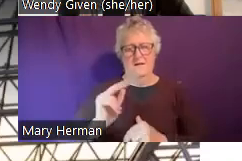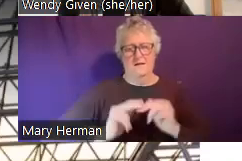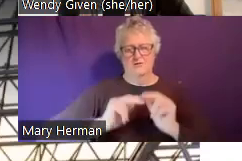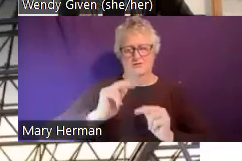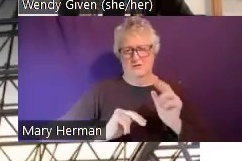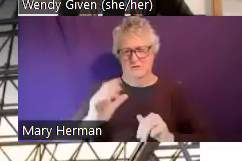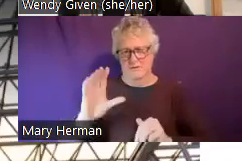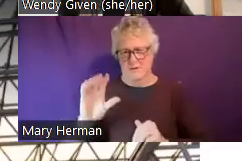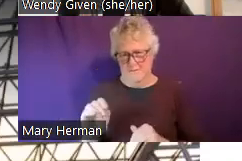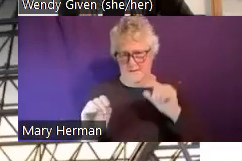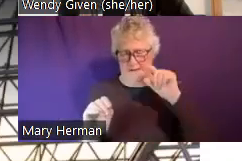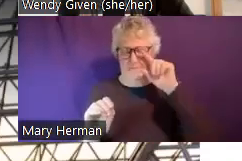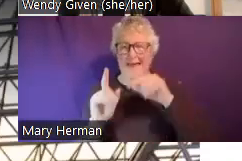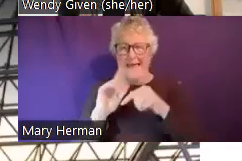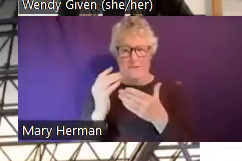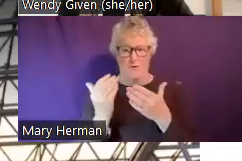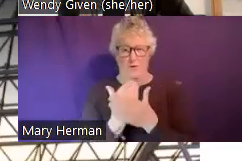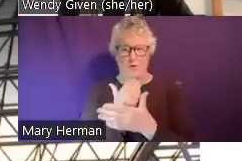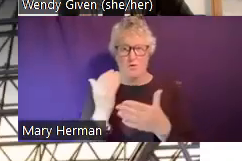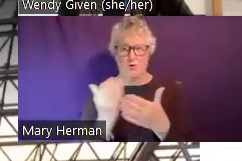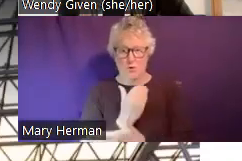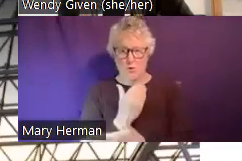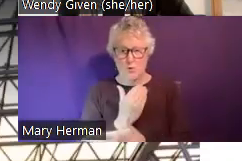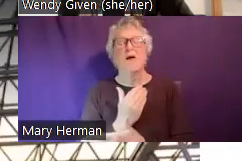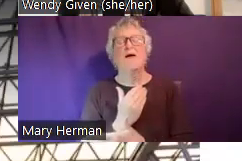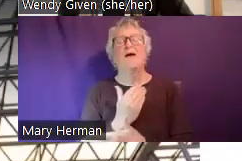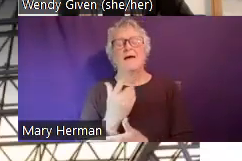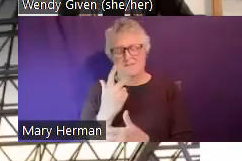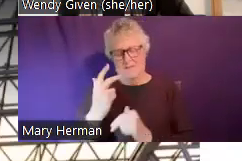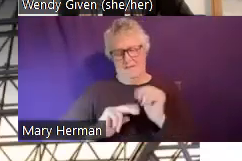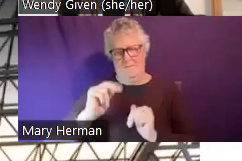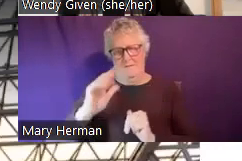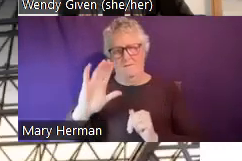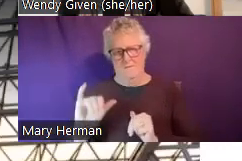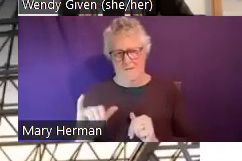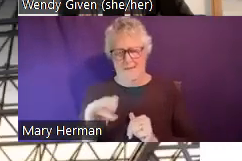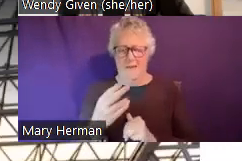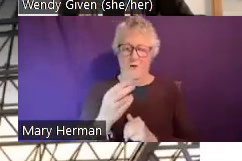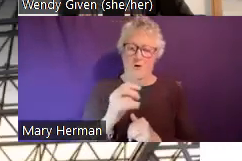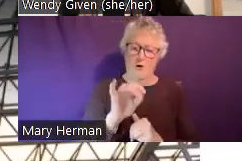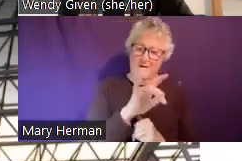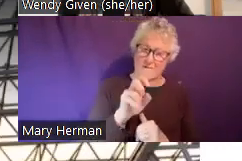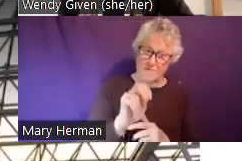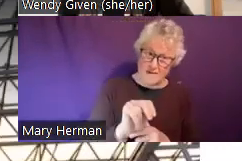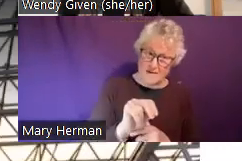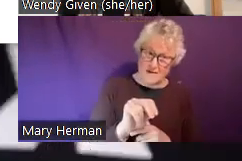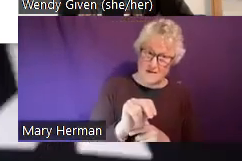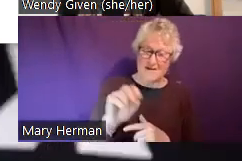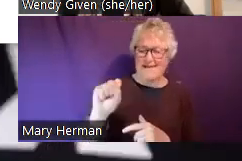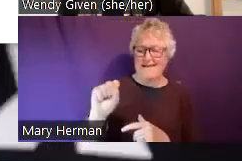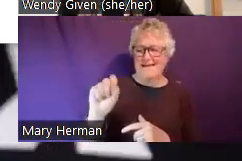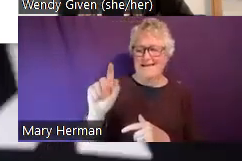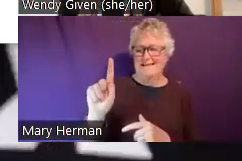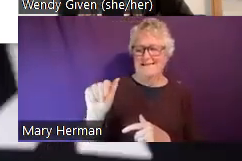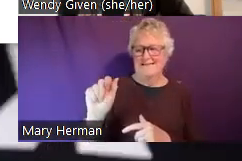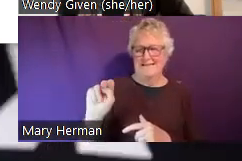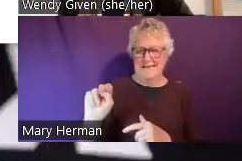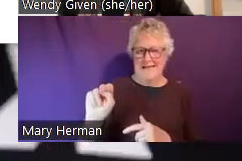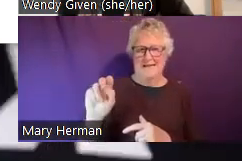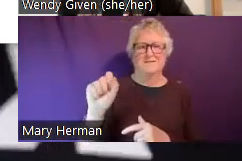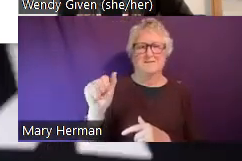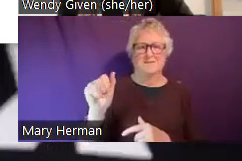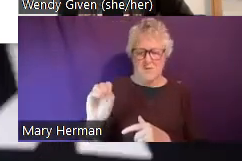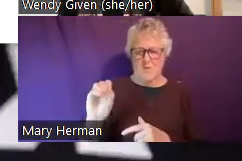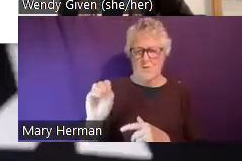project is being built by Hoffman Skanska, which is a joint venture between those two firms. And I would be remiss not to mention the